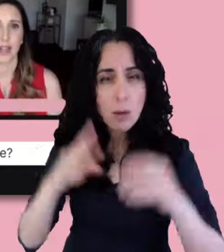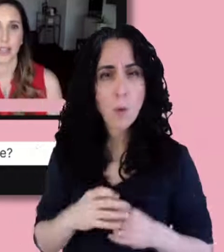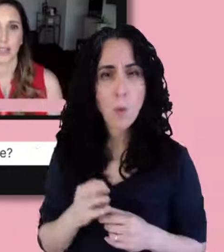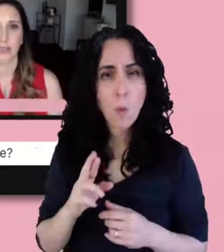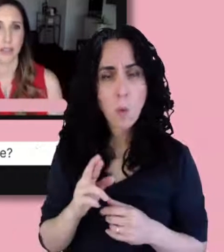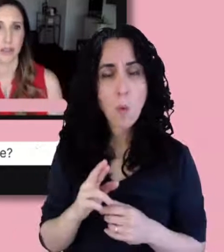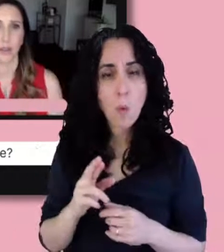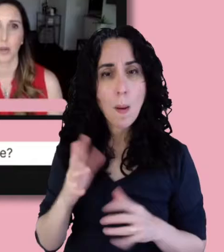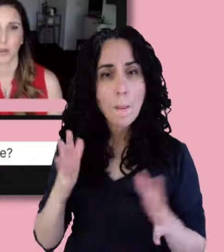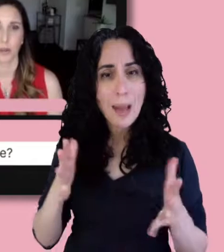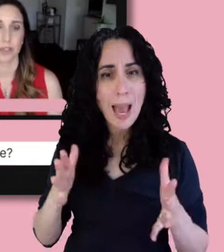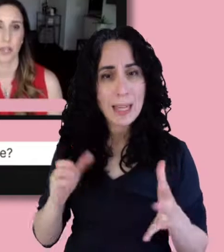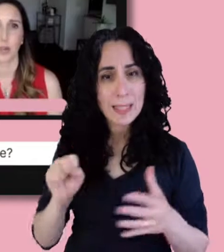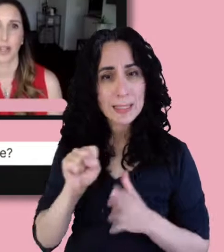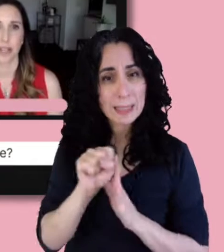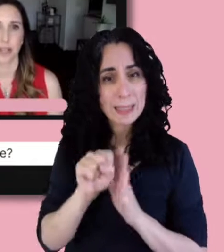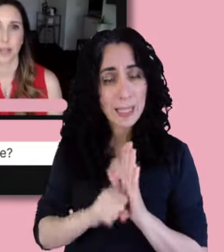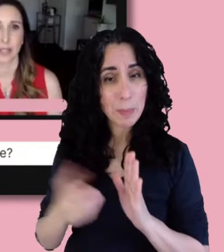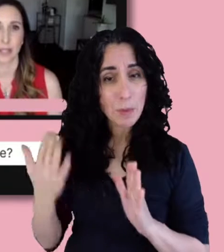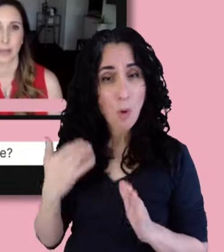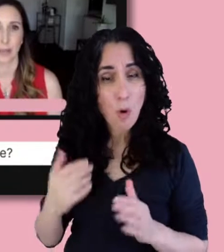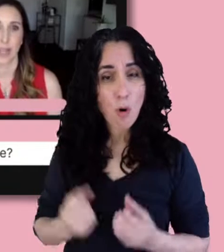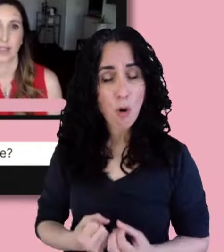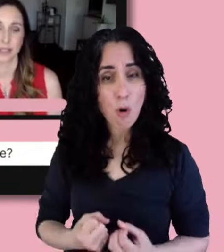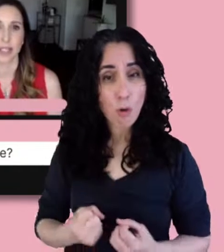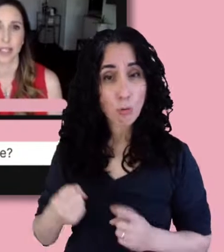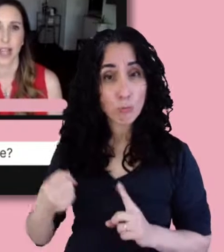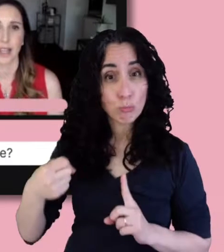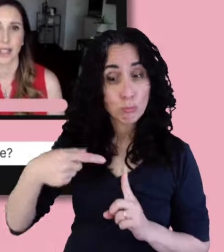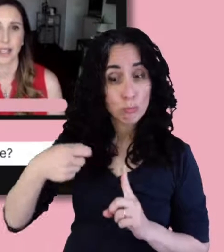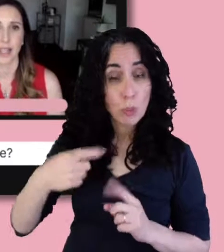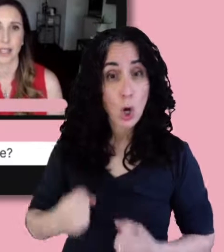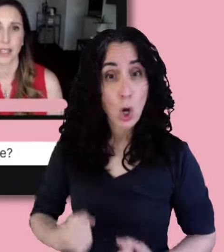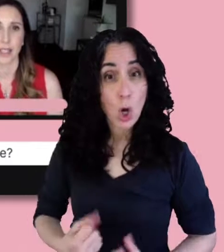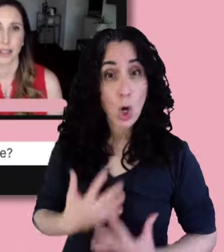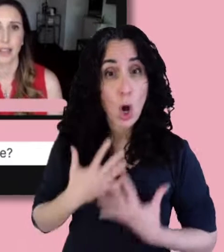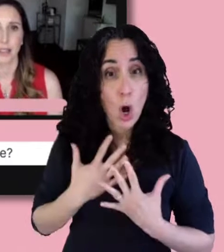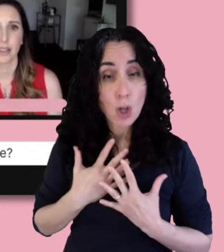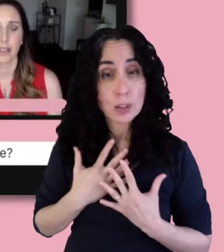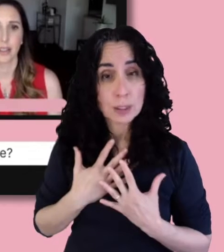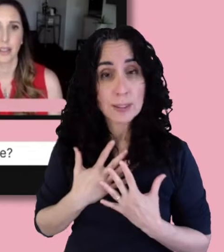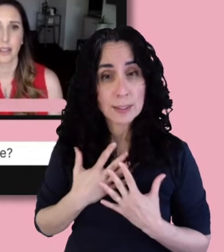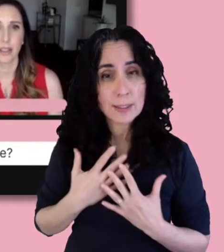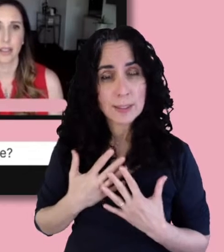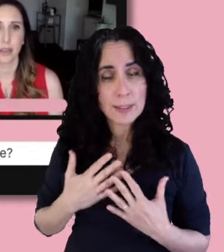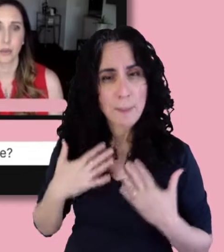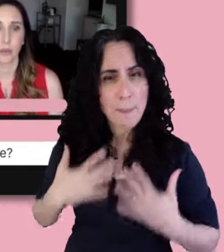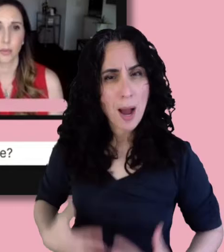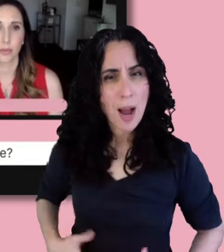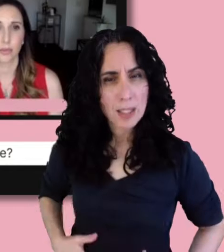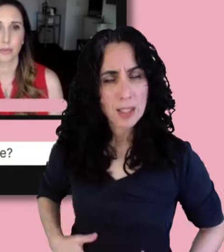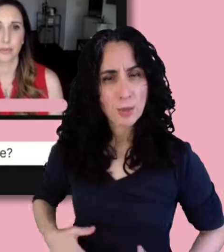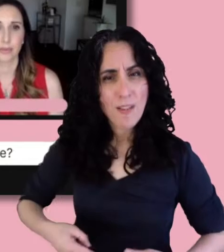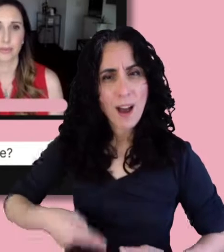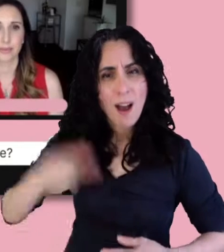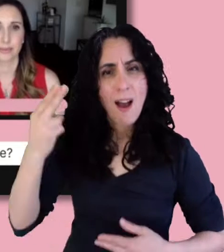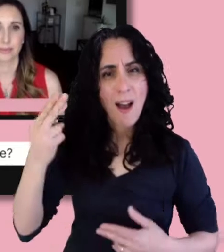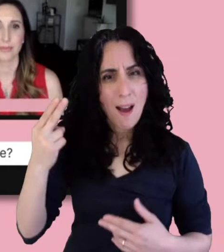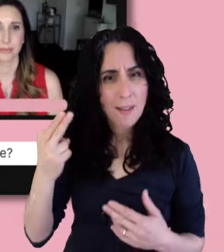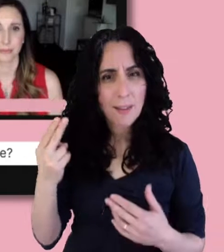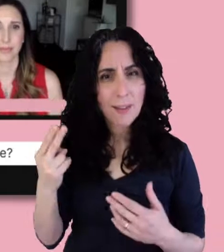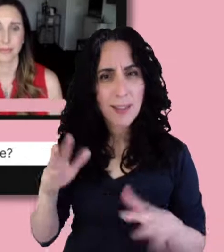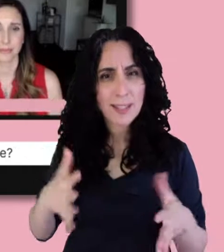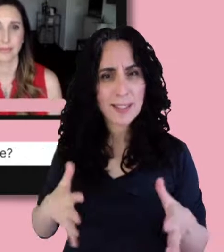it causes physical arousal in our bodies that becomes a panic state and high anxiety. Juliana asked a really